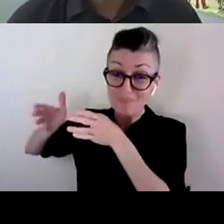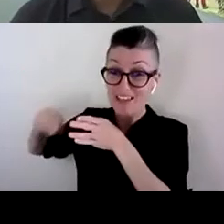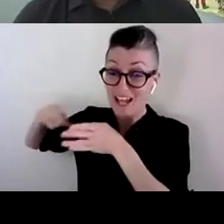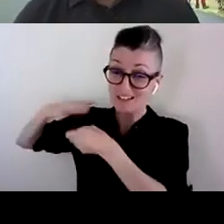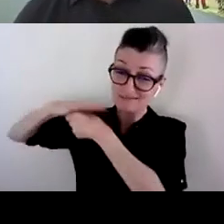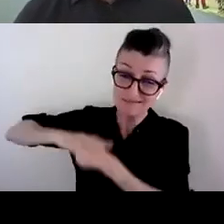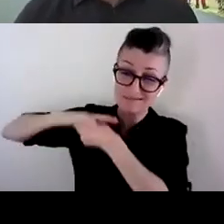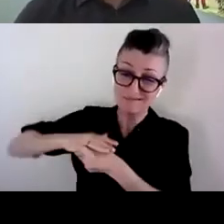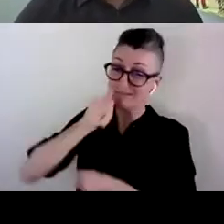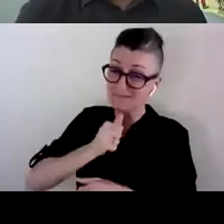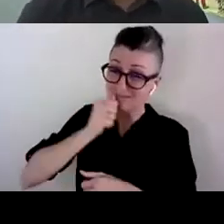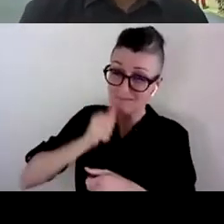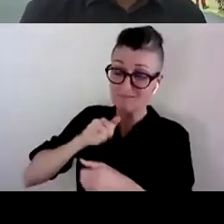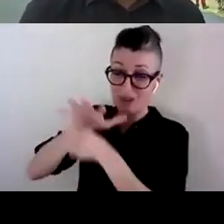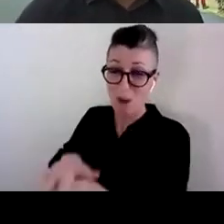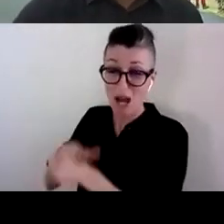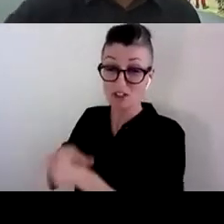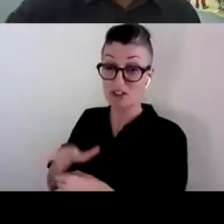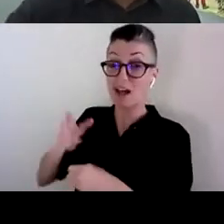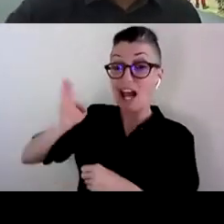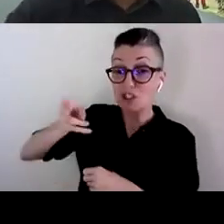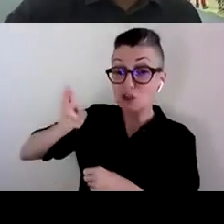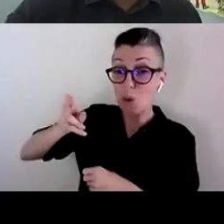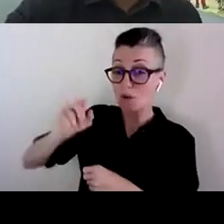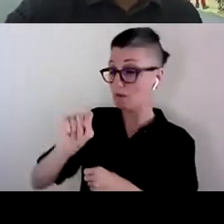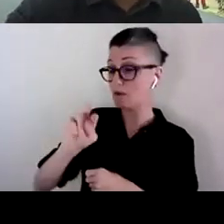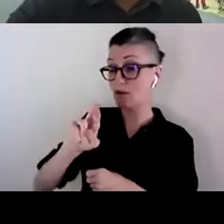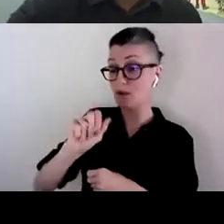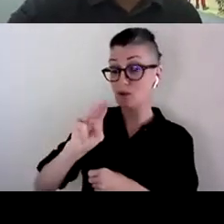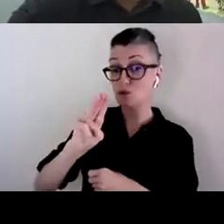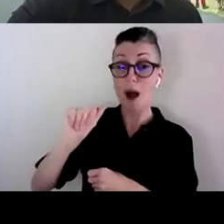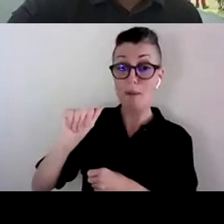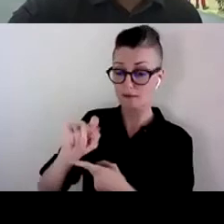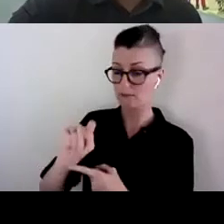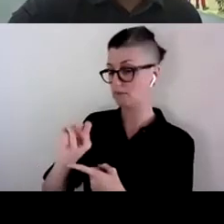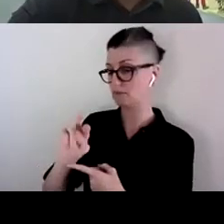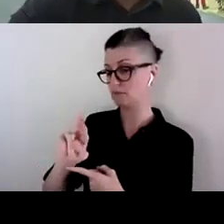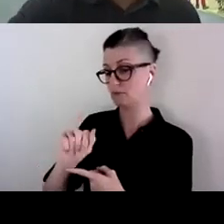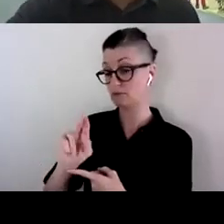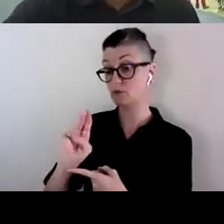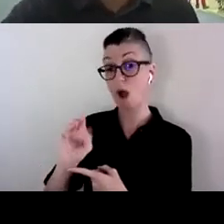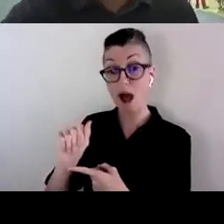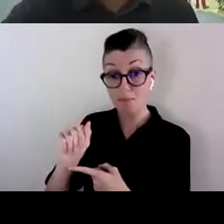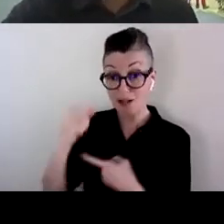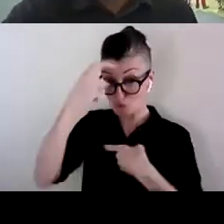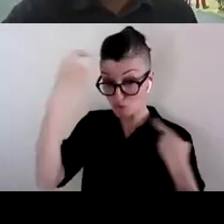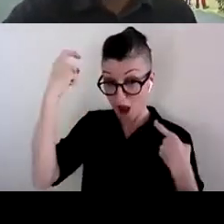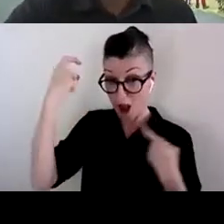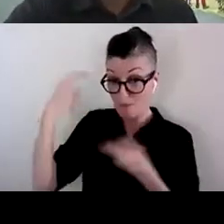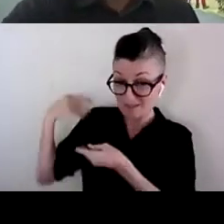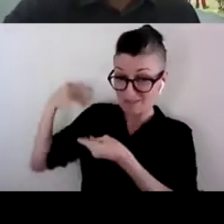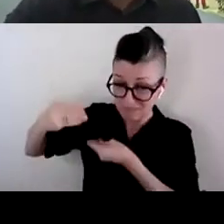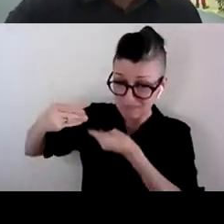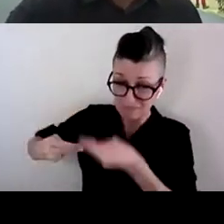trauma and its effects can be passed down to later generations. There's emerging epigenetic research that supports